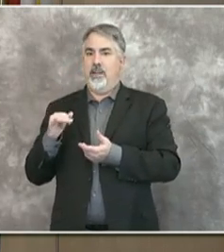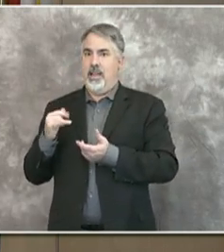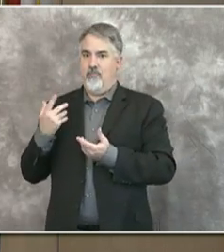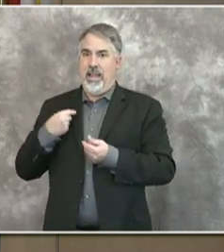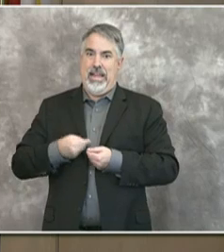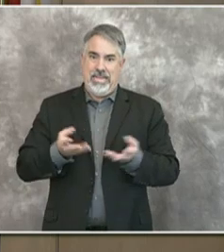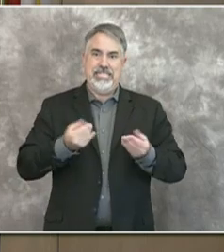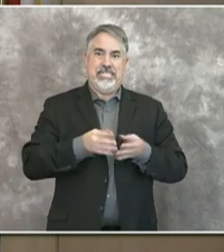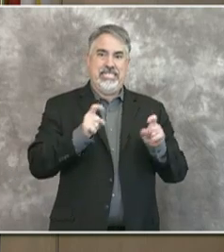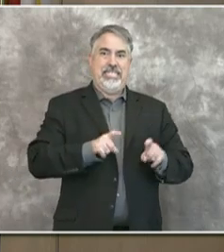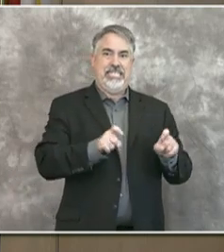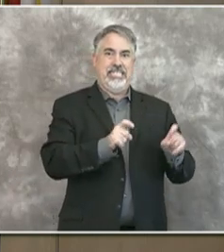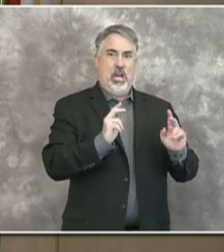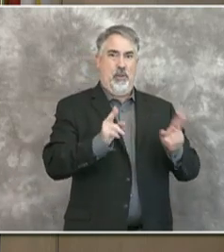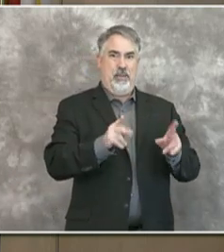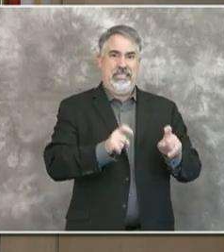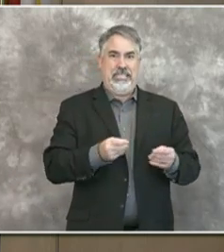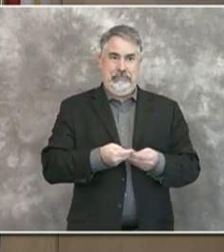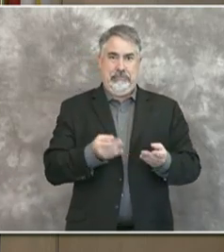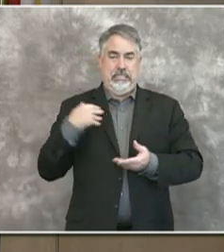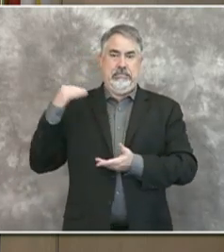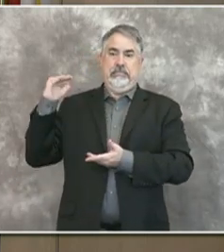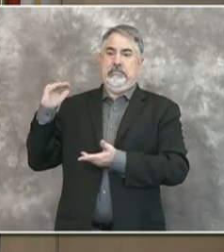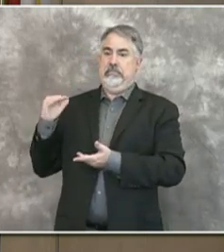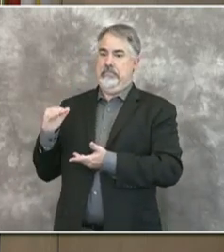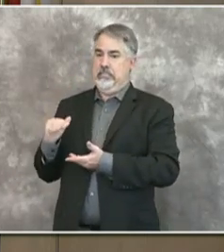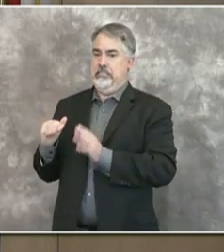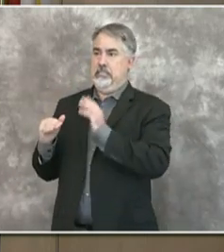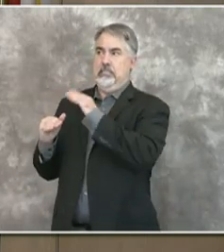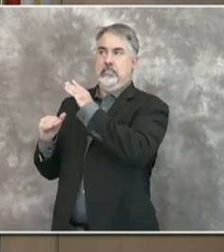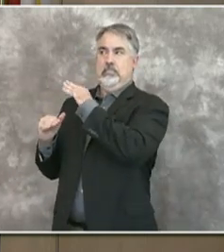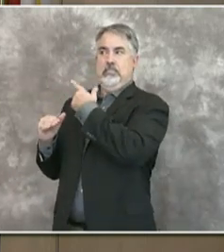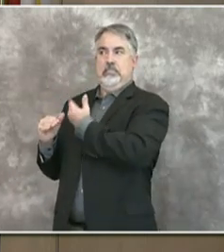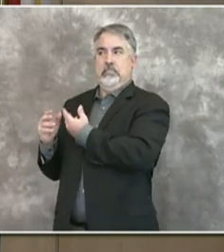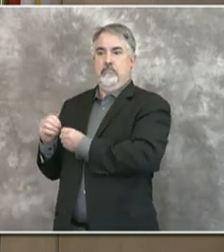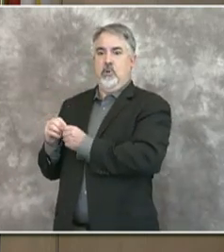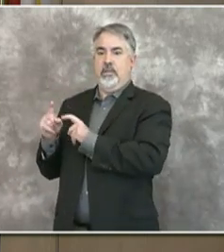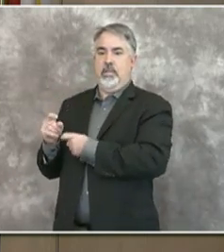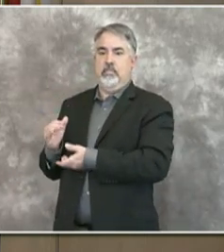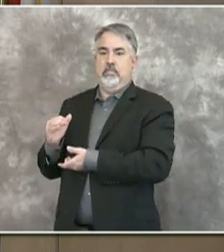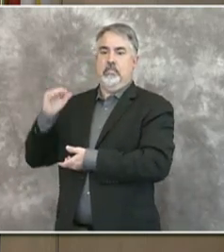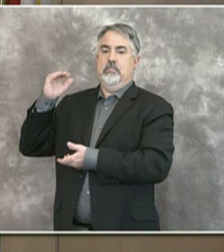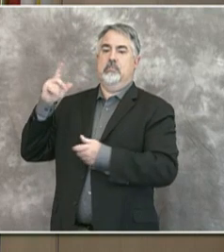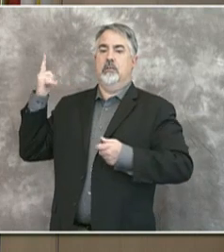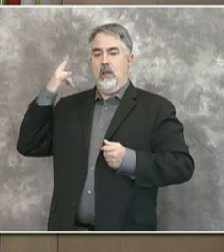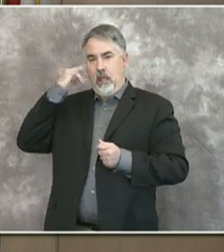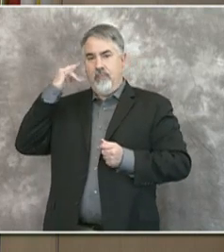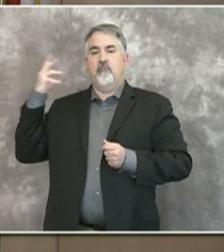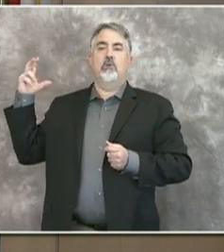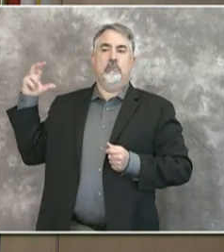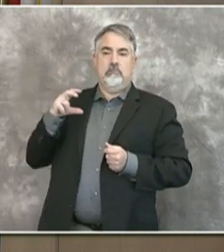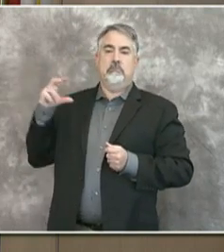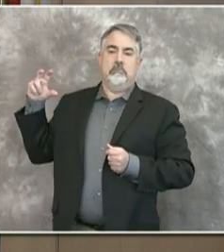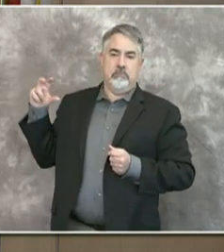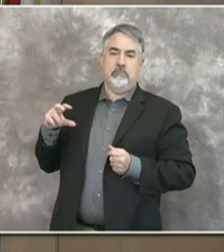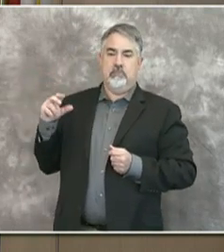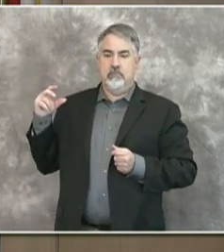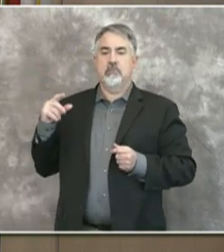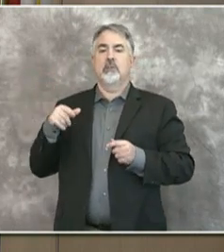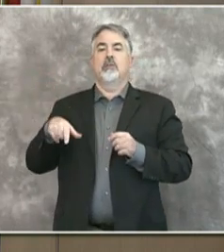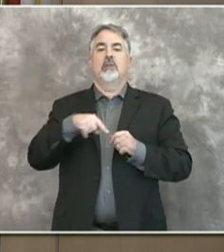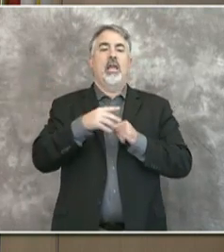needs, of the facing shortages into the future. And as the state is helping us and our fellow counties, we are